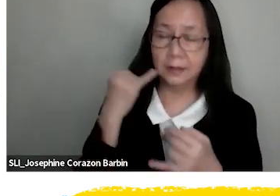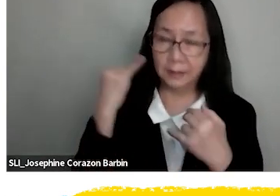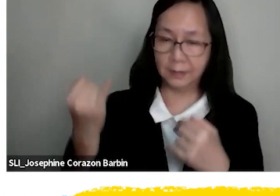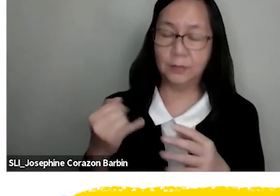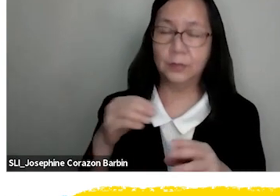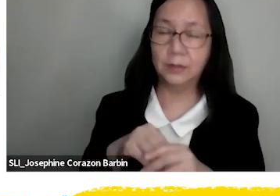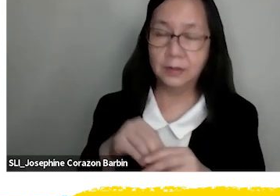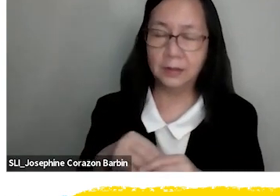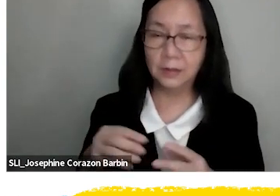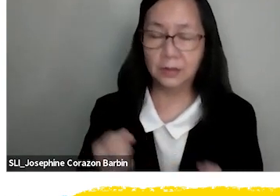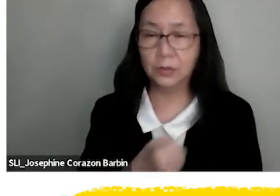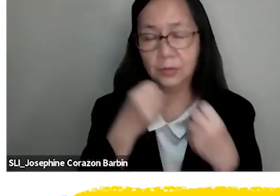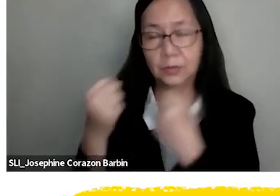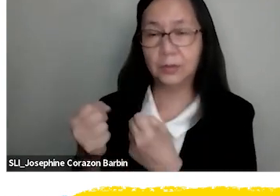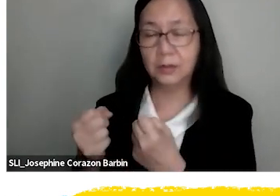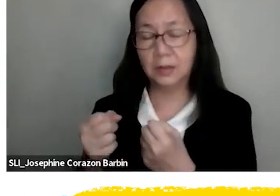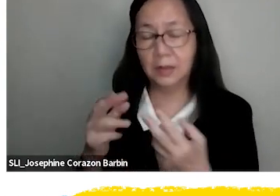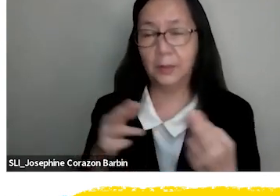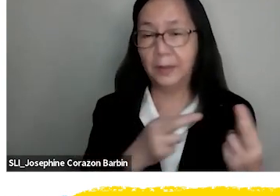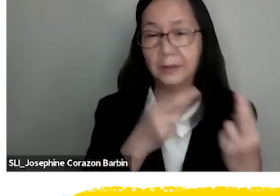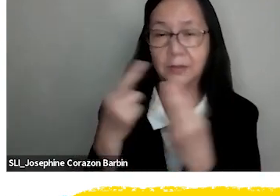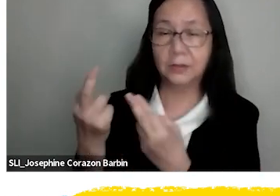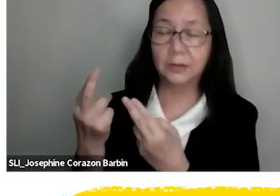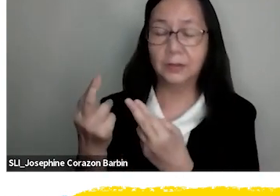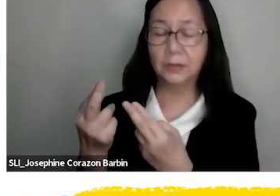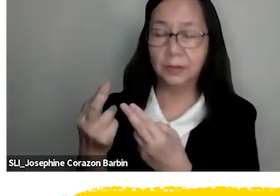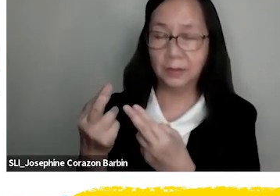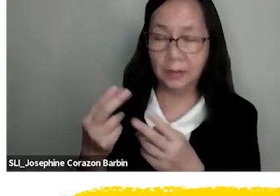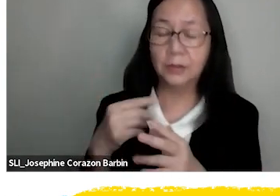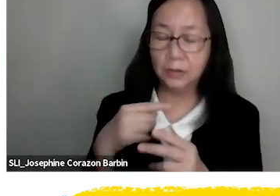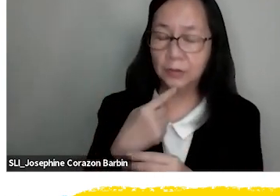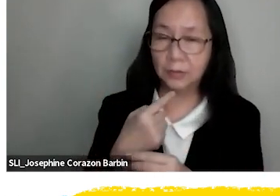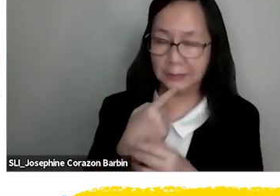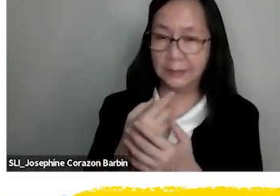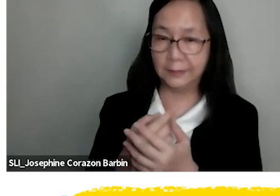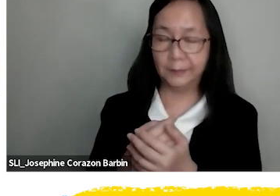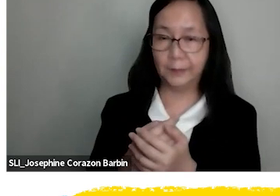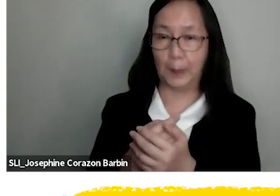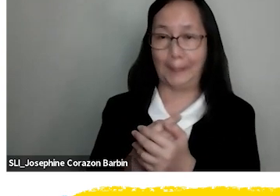suggestion, their comment, their recommendation very seriously,